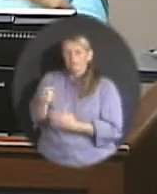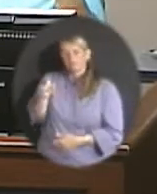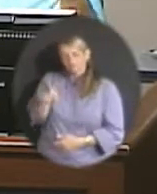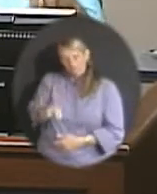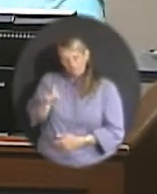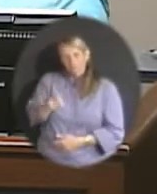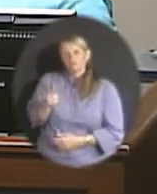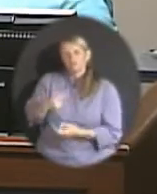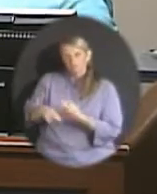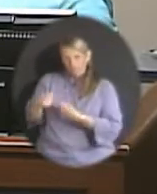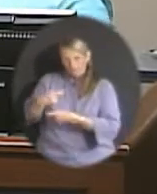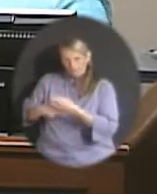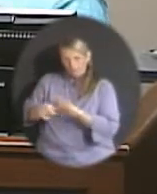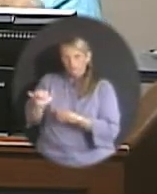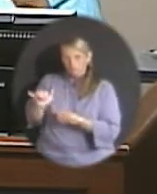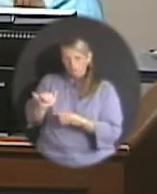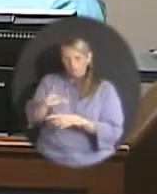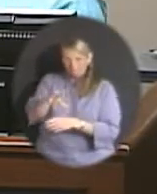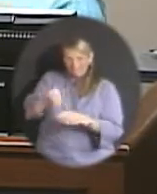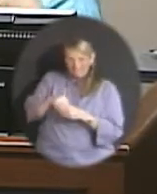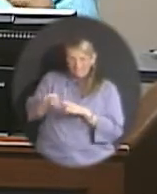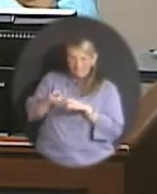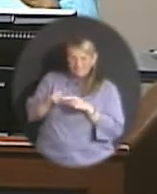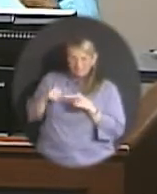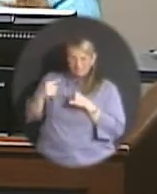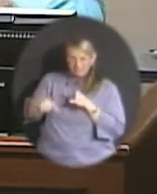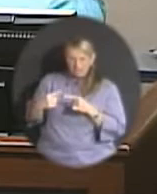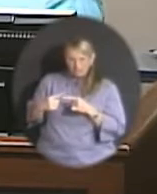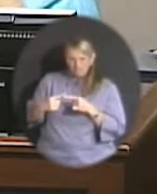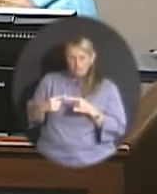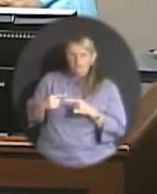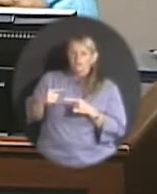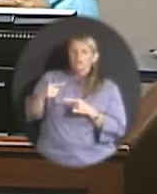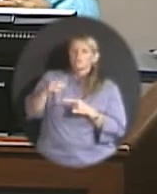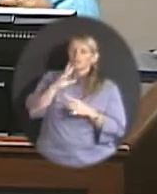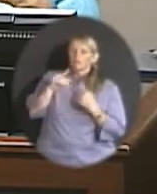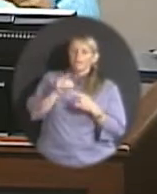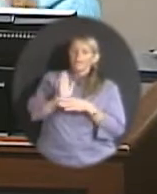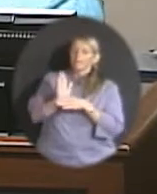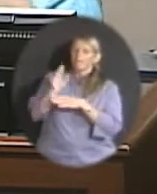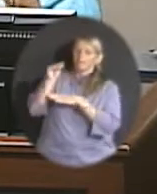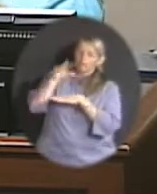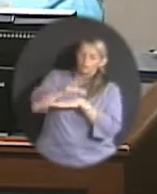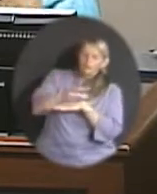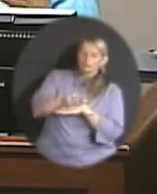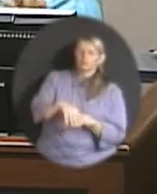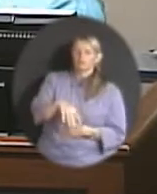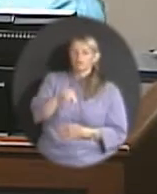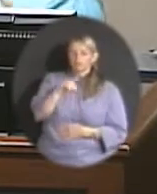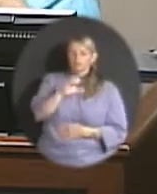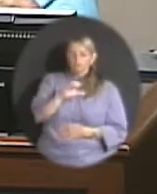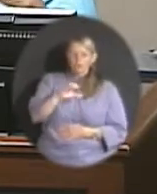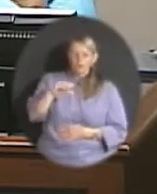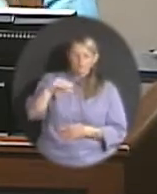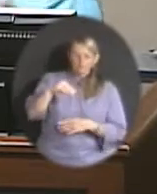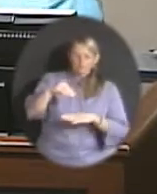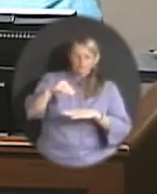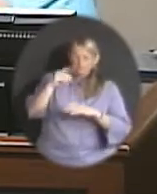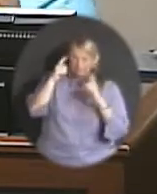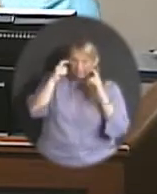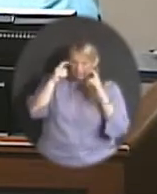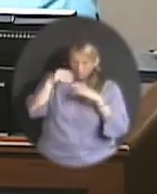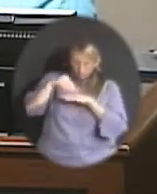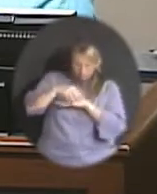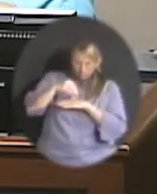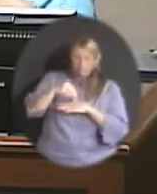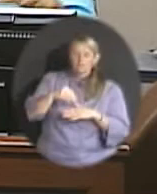need to replace in that replacement cycle: projectors and document cameras and switches and routers and servers and scanners